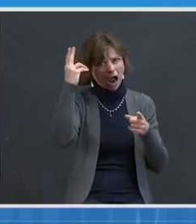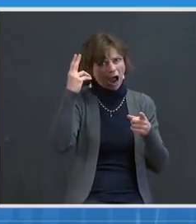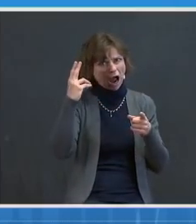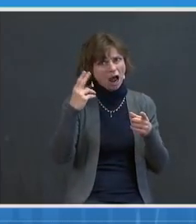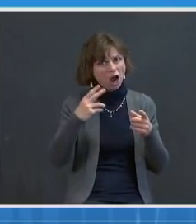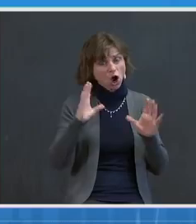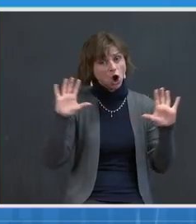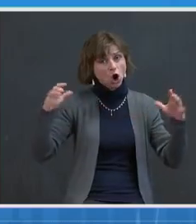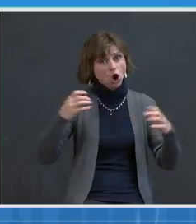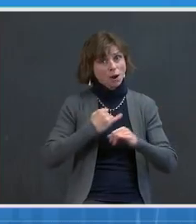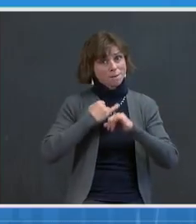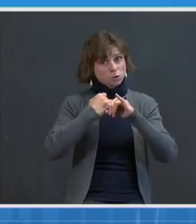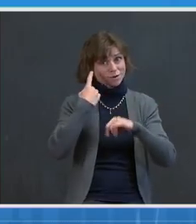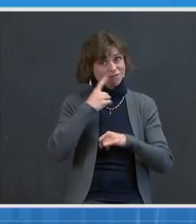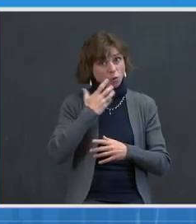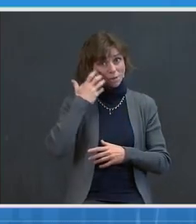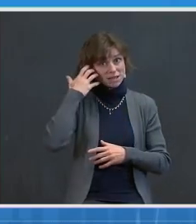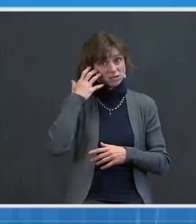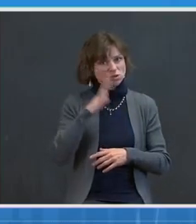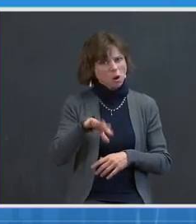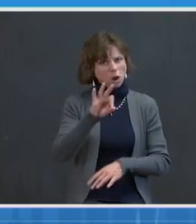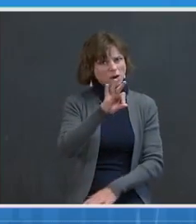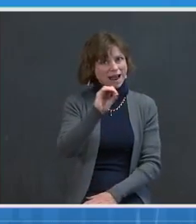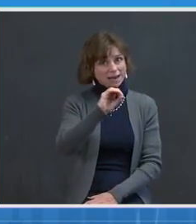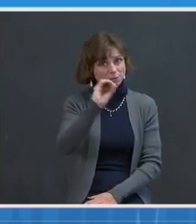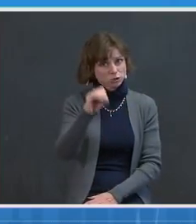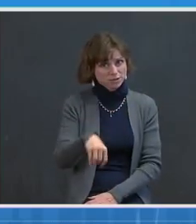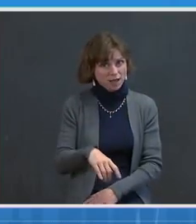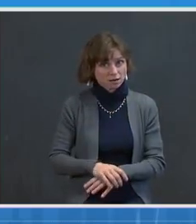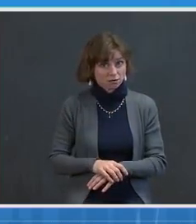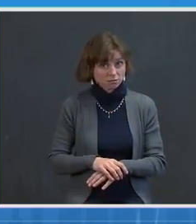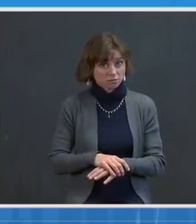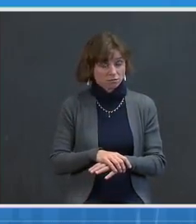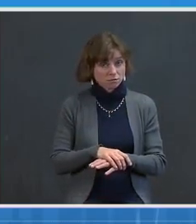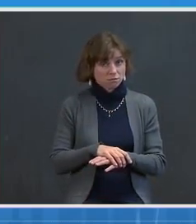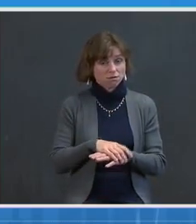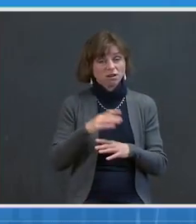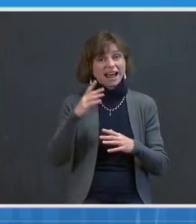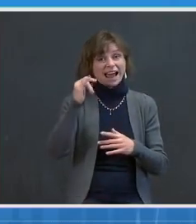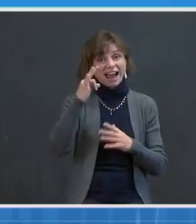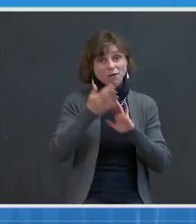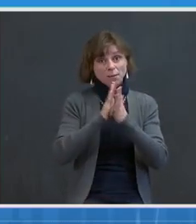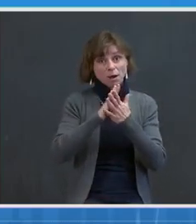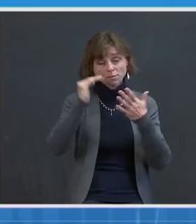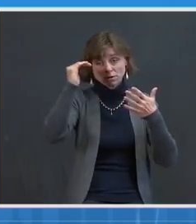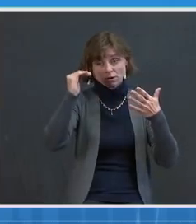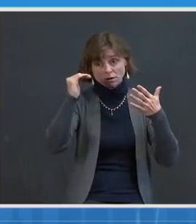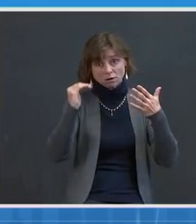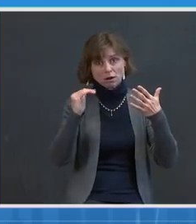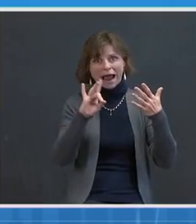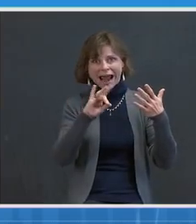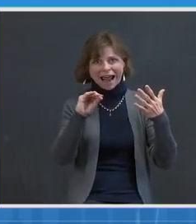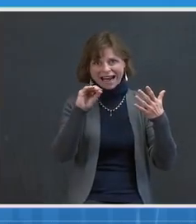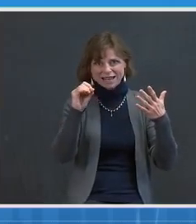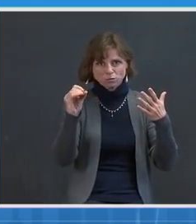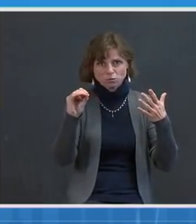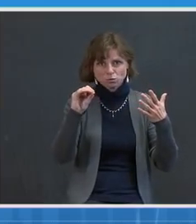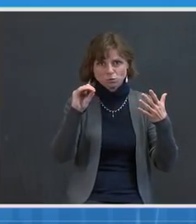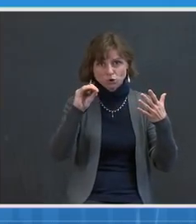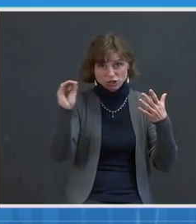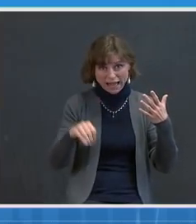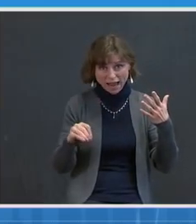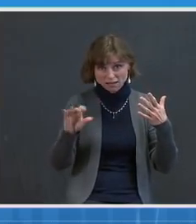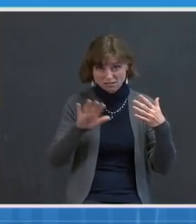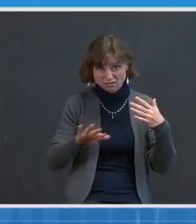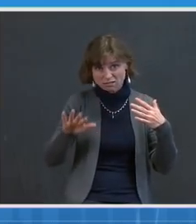level for measles is around 90%. Once you get into the 80s, then you could start getting into trouble. We anticipate, and again,